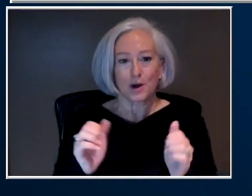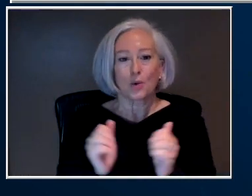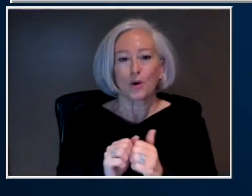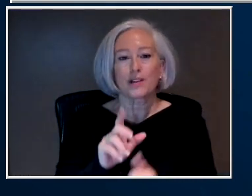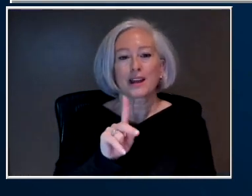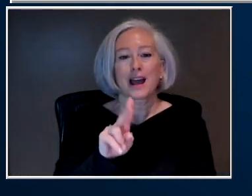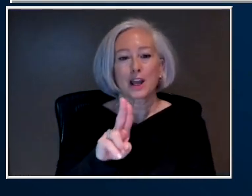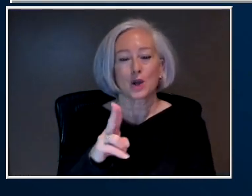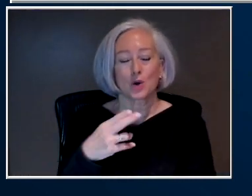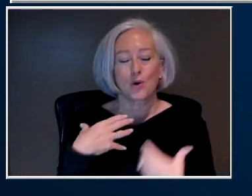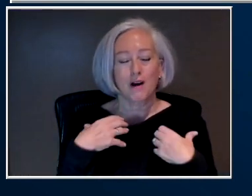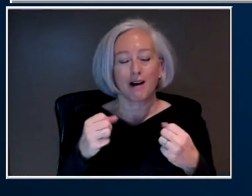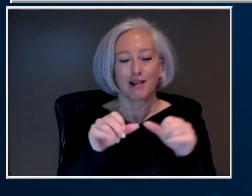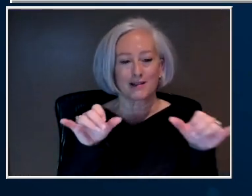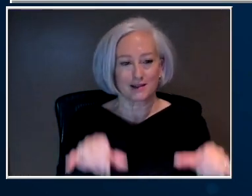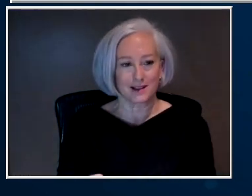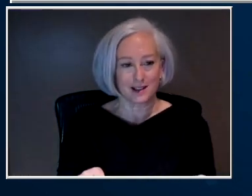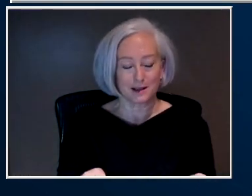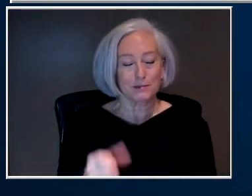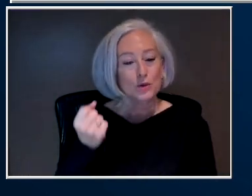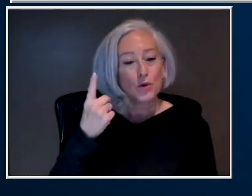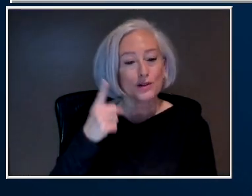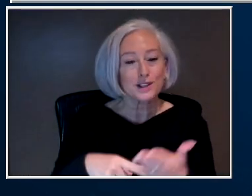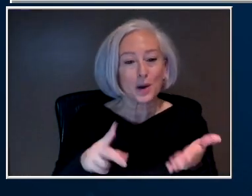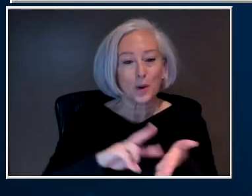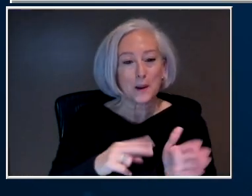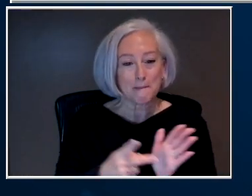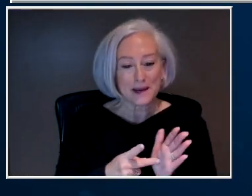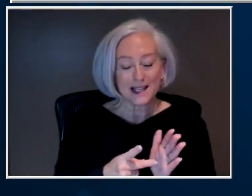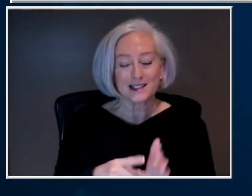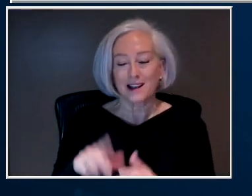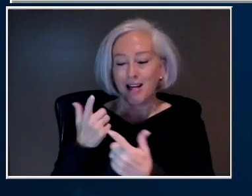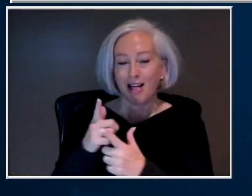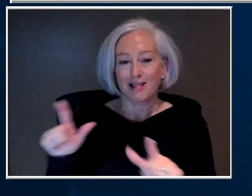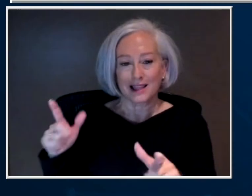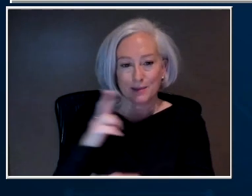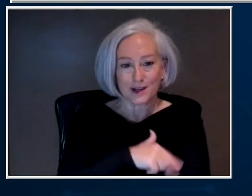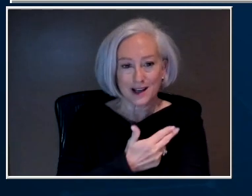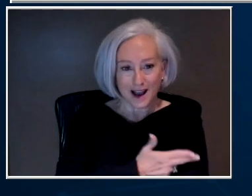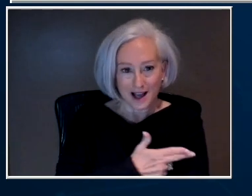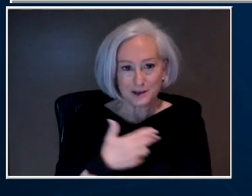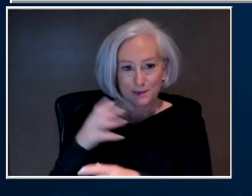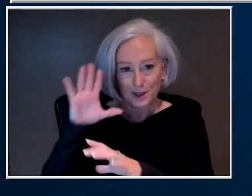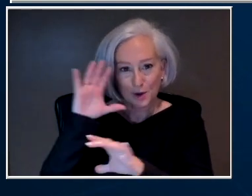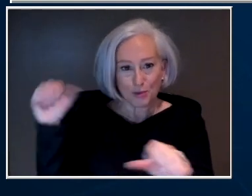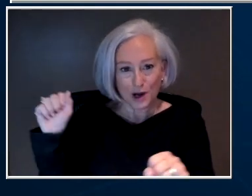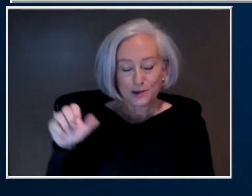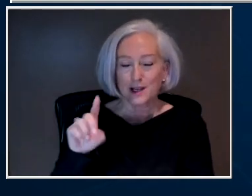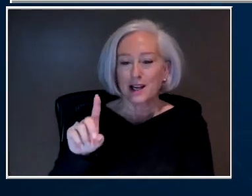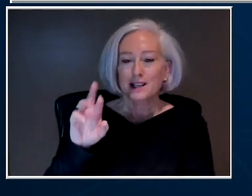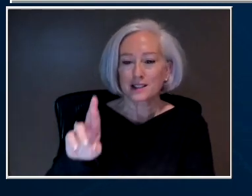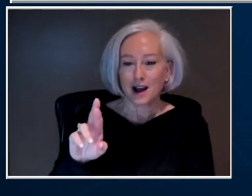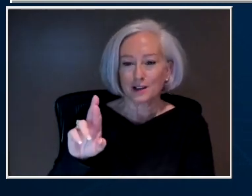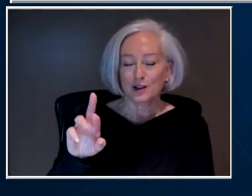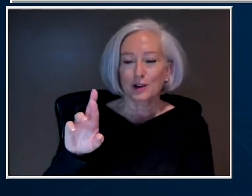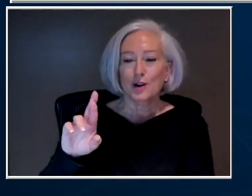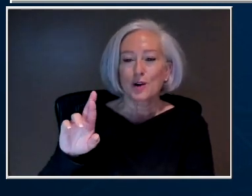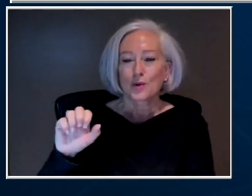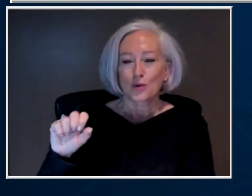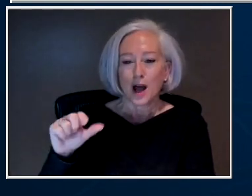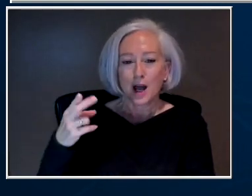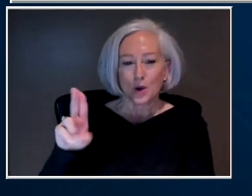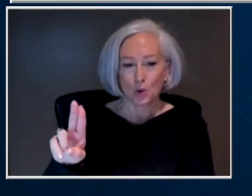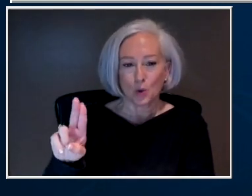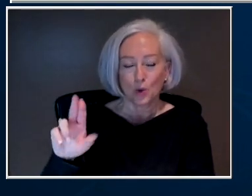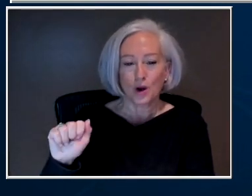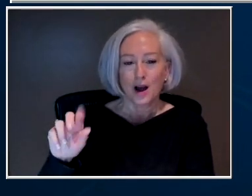really means, we are joined virtually by Liberty Hospital President and CEO, Dr. Raghu Adiga. And here in studio with us are